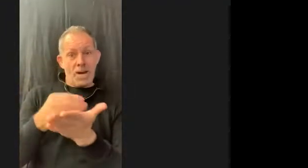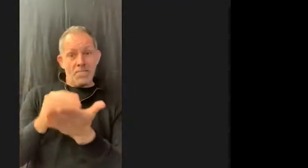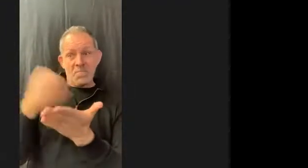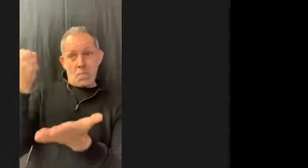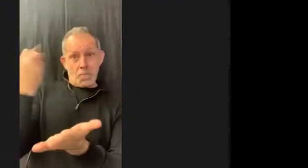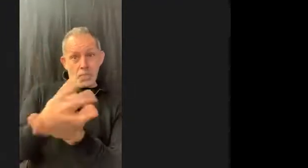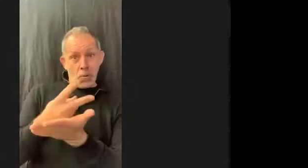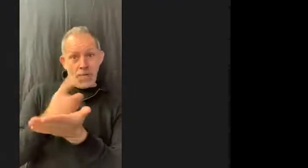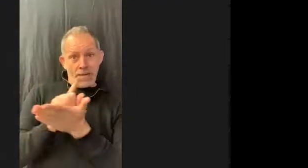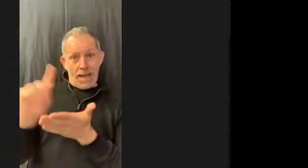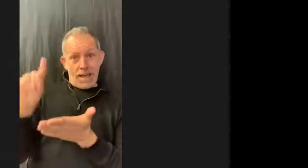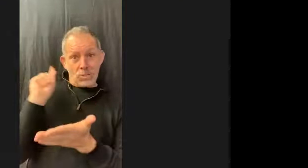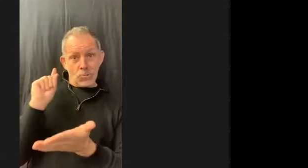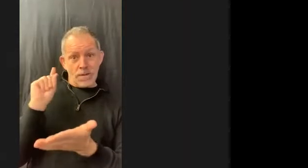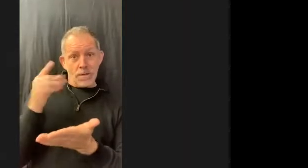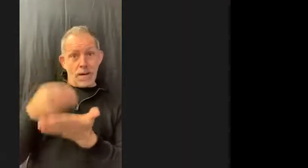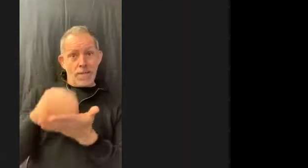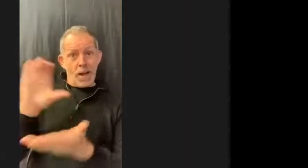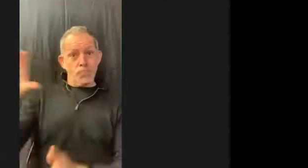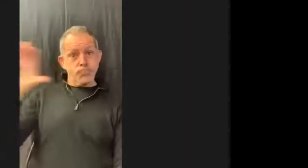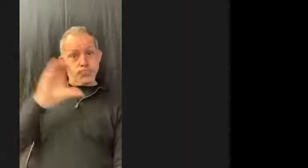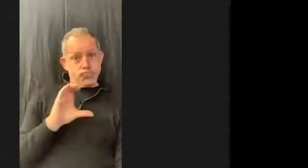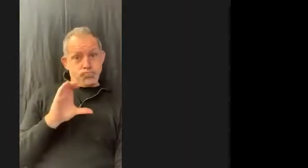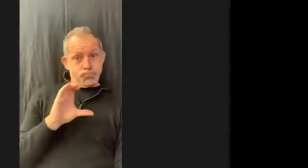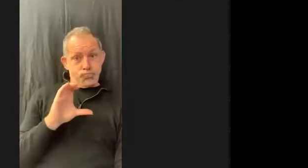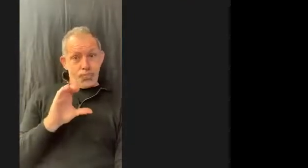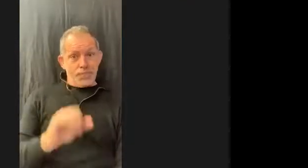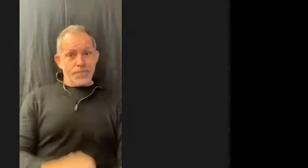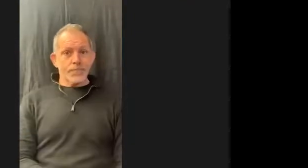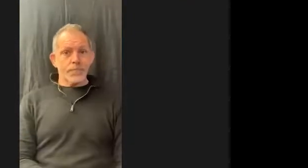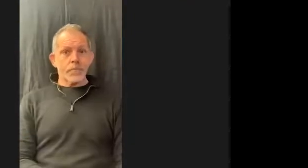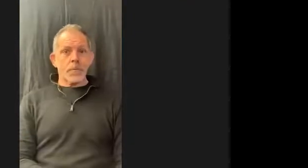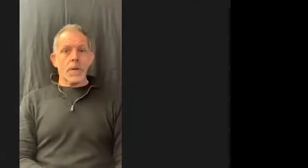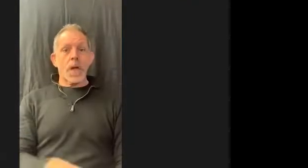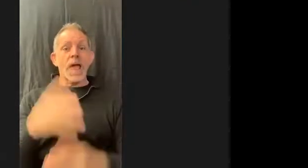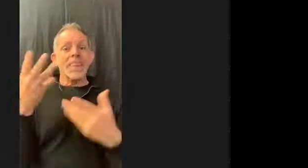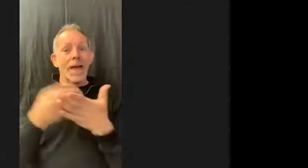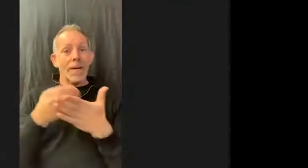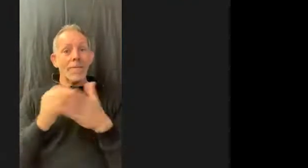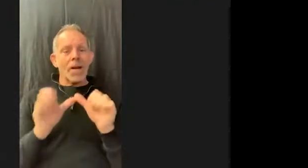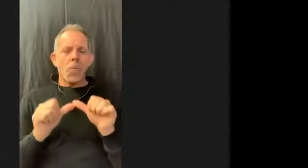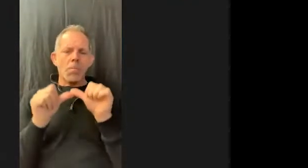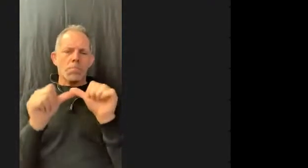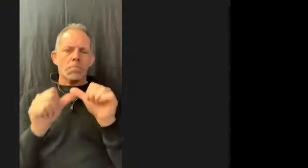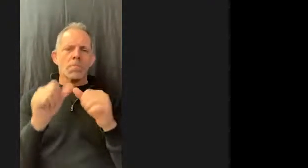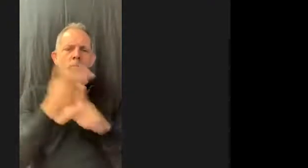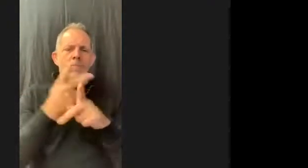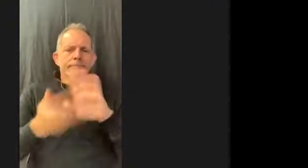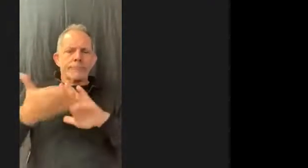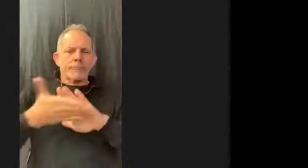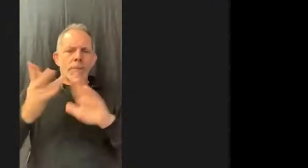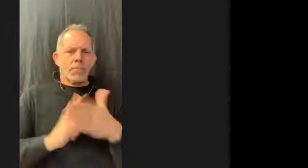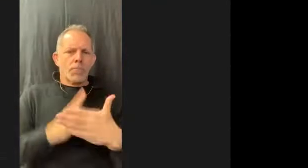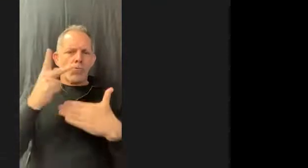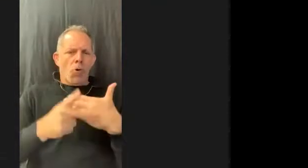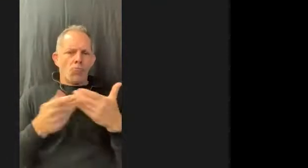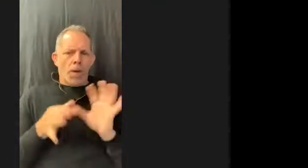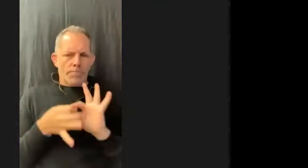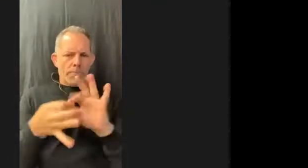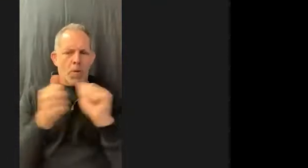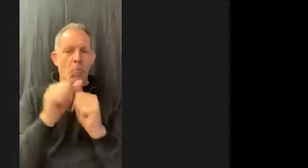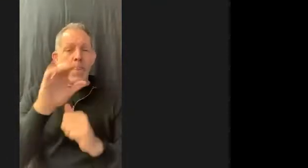used for Snohomish County's ongoing response and recovery work related to the COVID-19 pandemic. As you probably